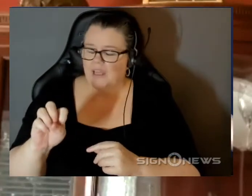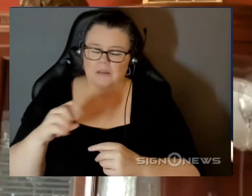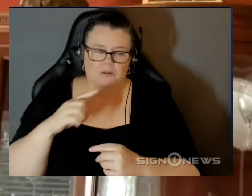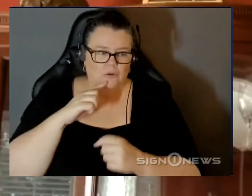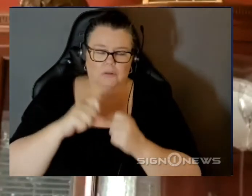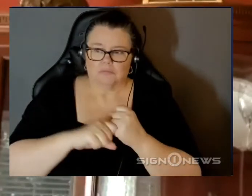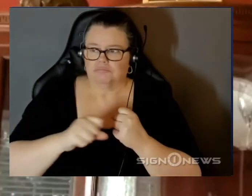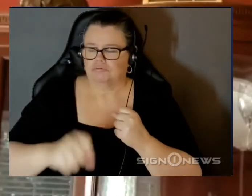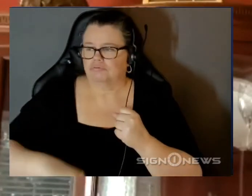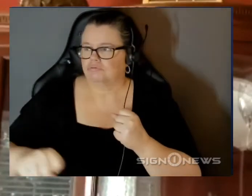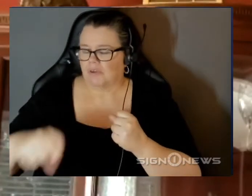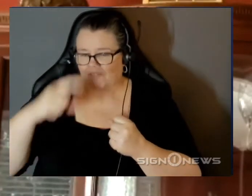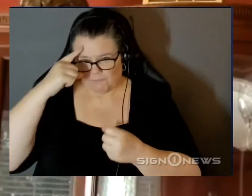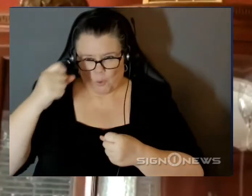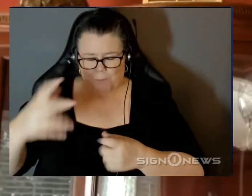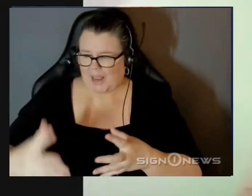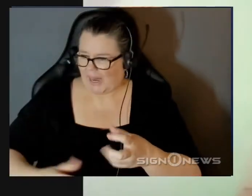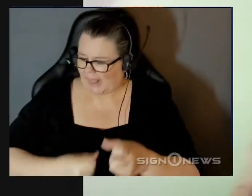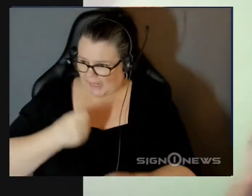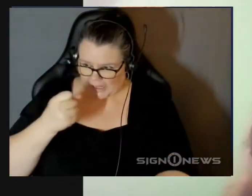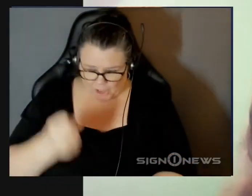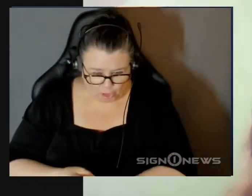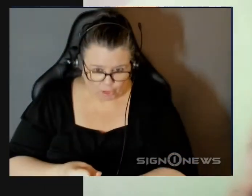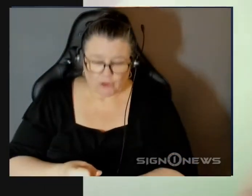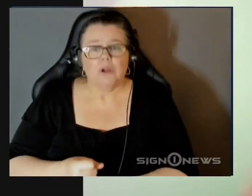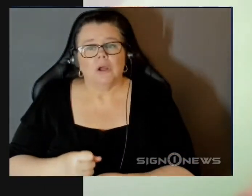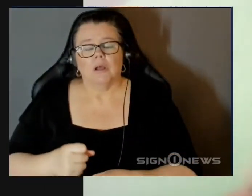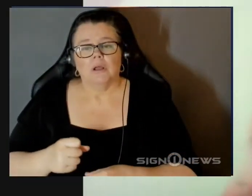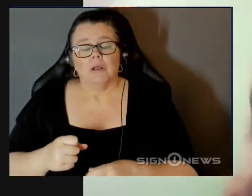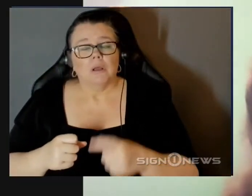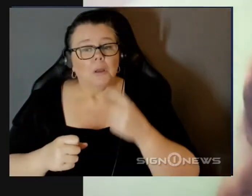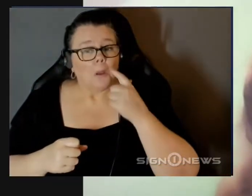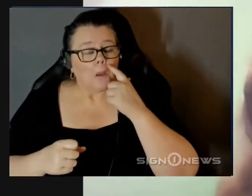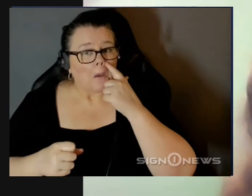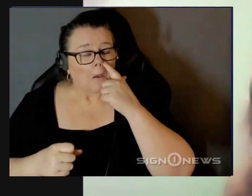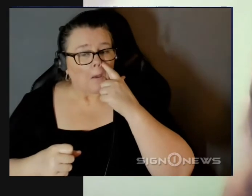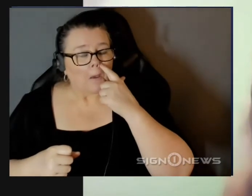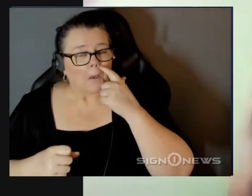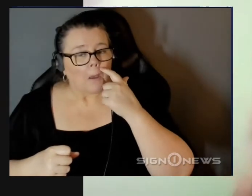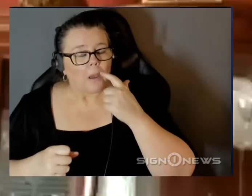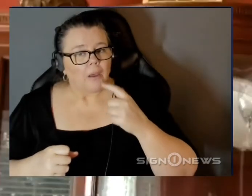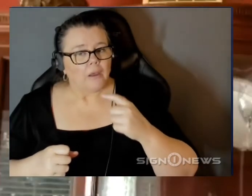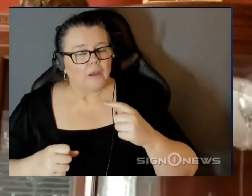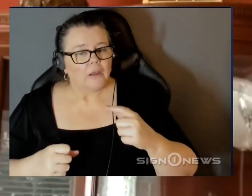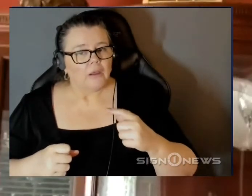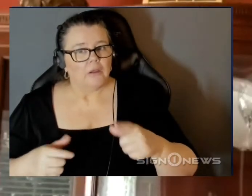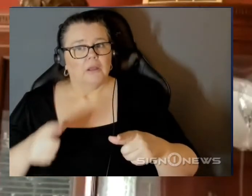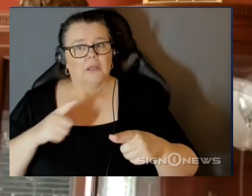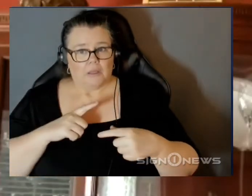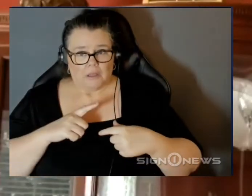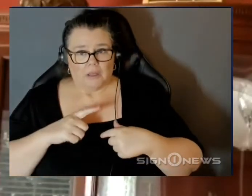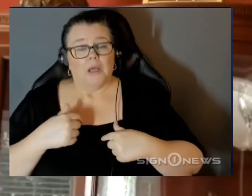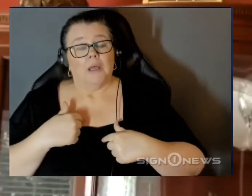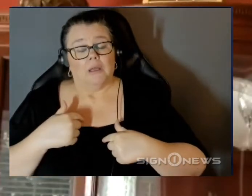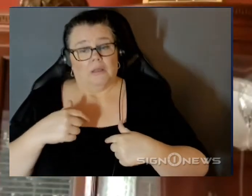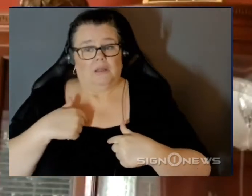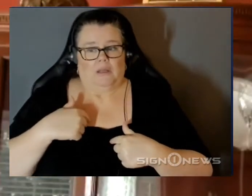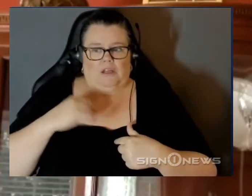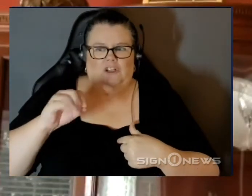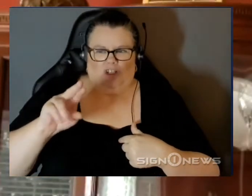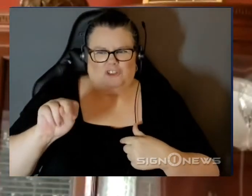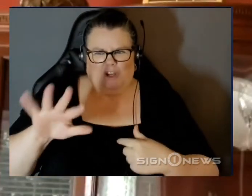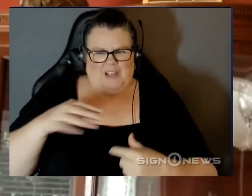to interrupt you just for a second. Go ahead. I apologize. This is John. The biggest difference for John was